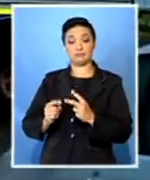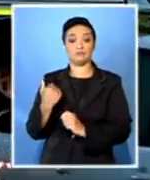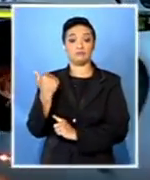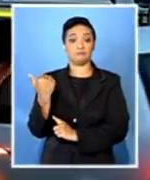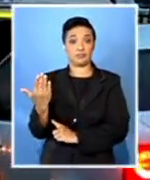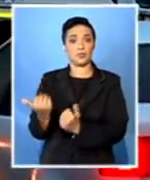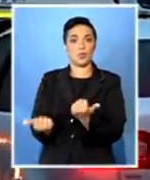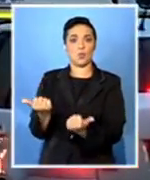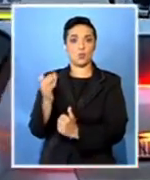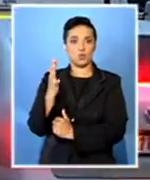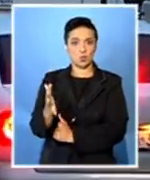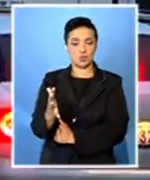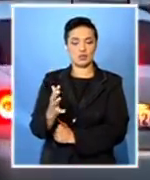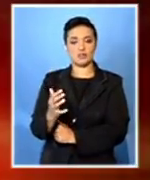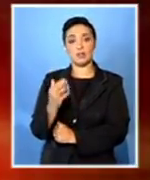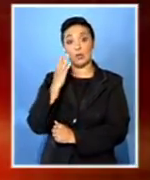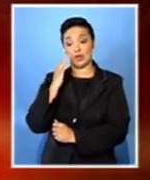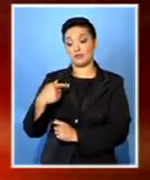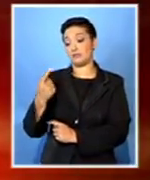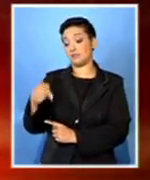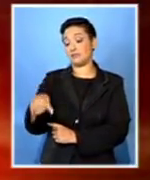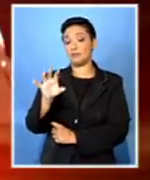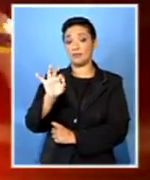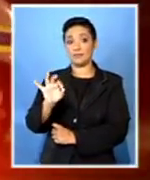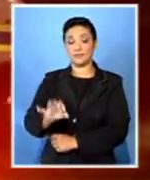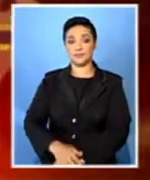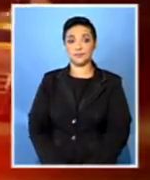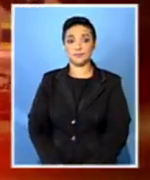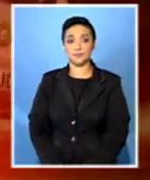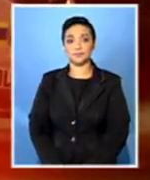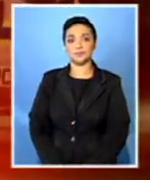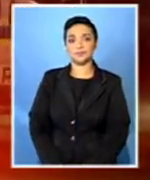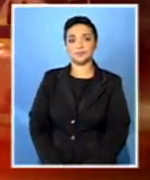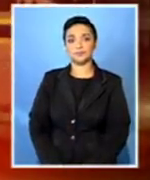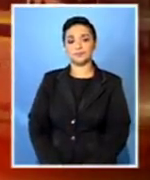expected to appear at the Ntuzuma Magistrates Court on Monday. I am Mhlongo, SABC News, Inanda.